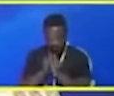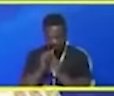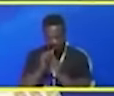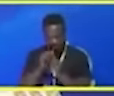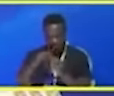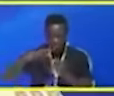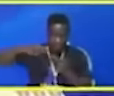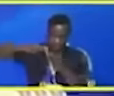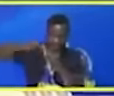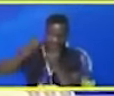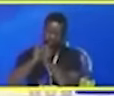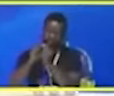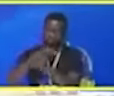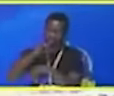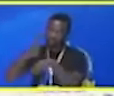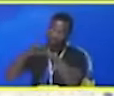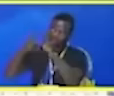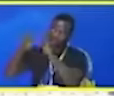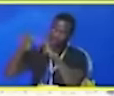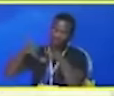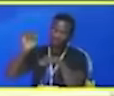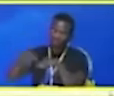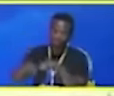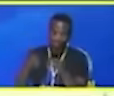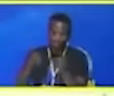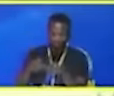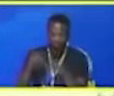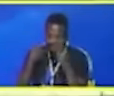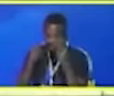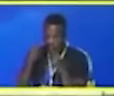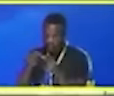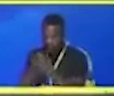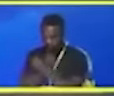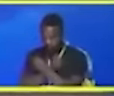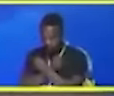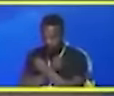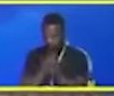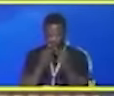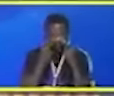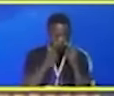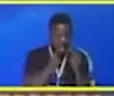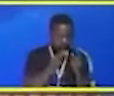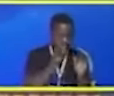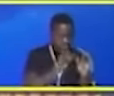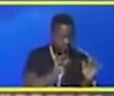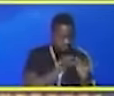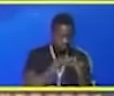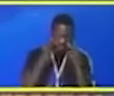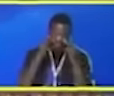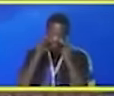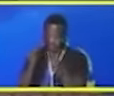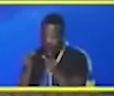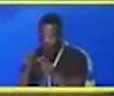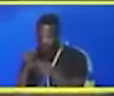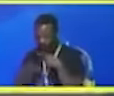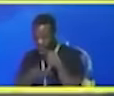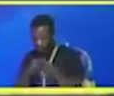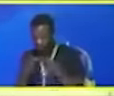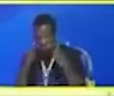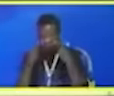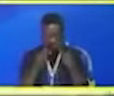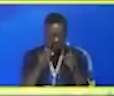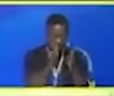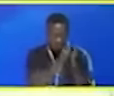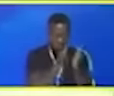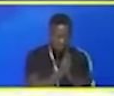the nature of the one who has done it. When I see love, when I see mercy, when I see kindness, it cannot